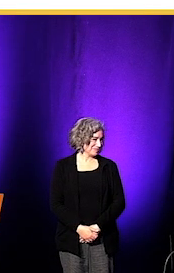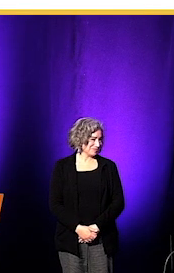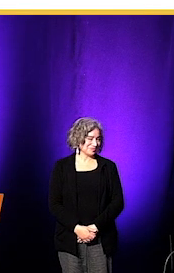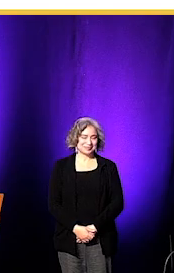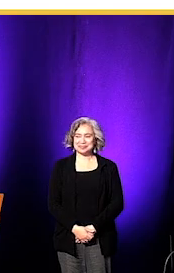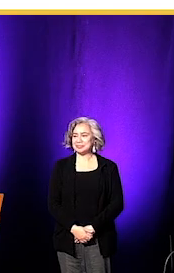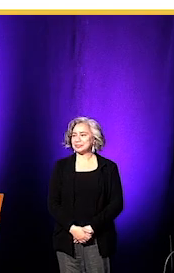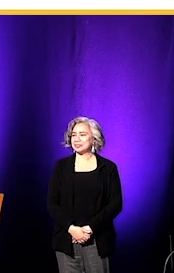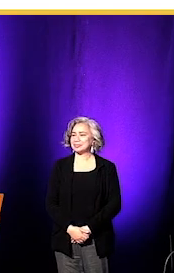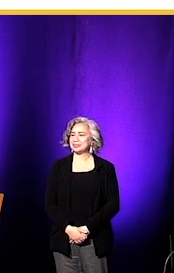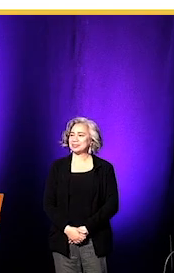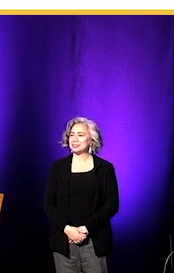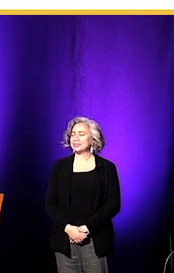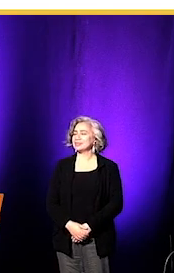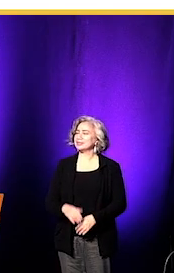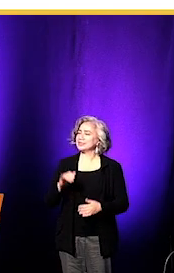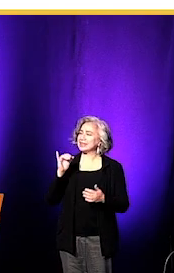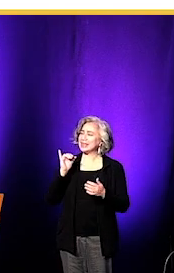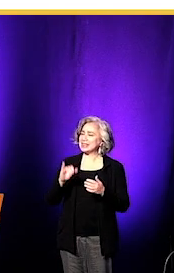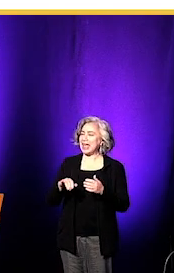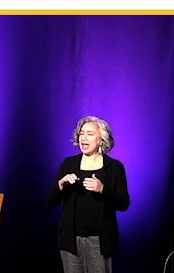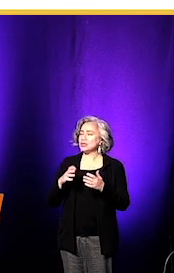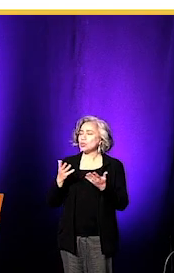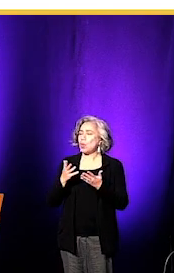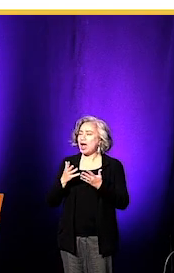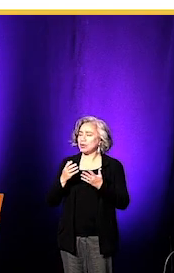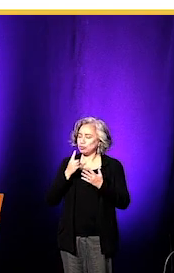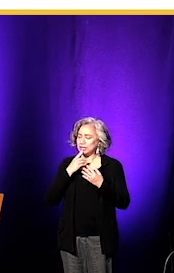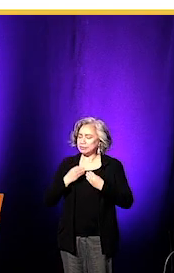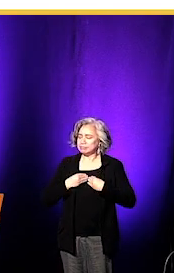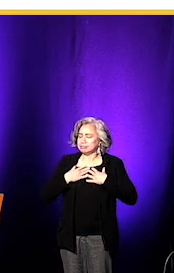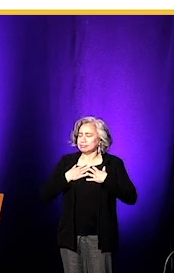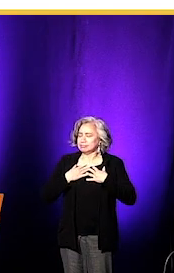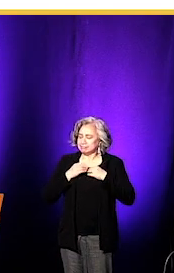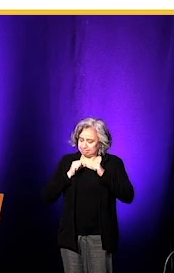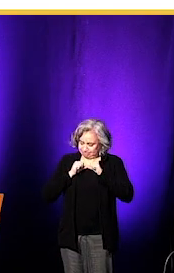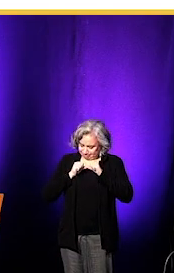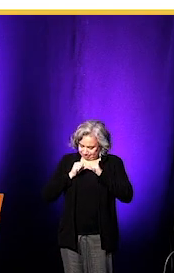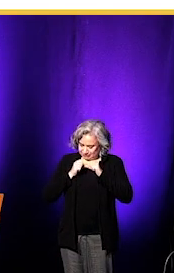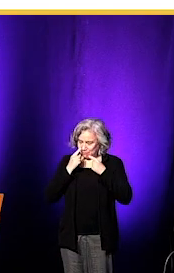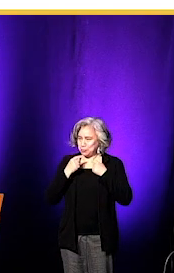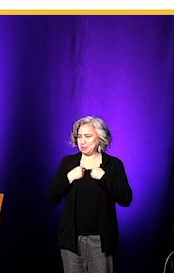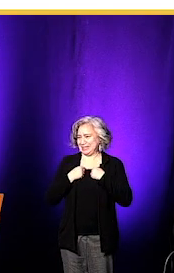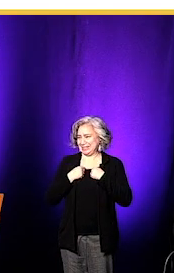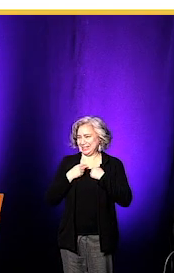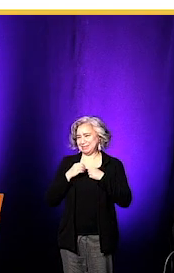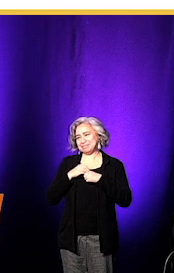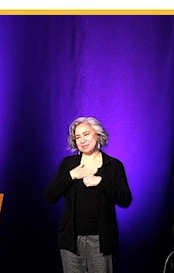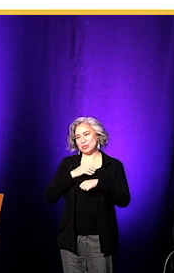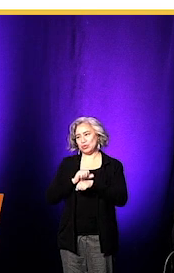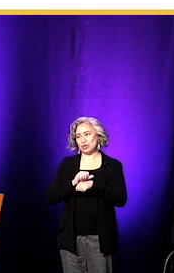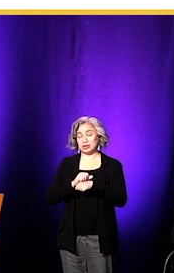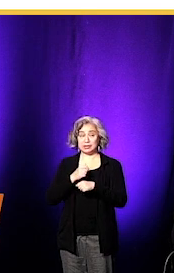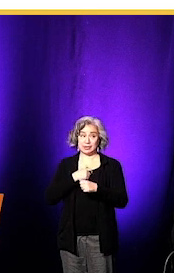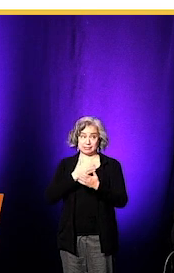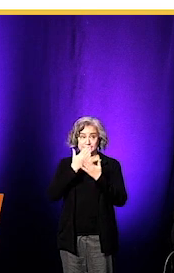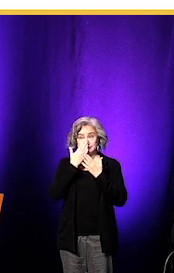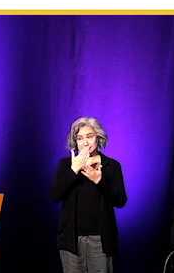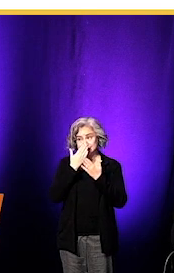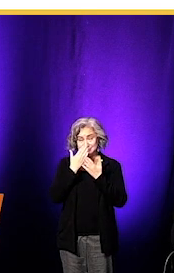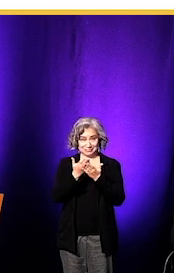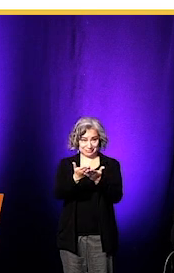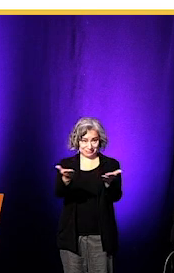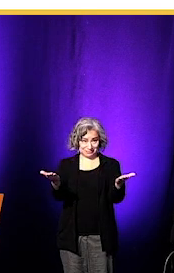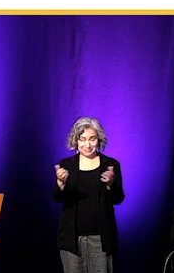This is what has sustained me in my work. And with that, I thank all of you in the audience and in